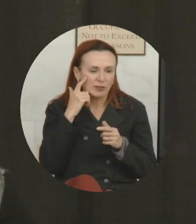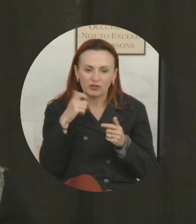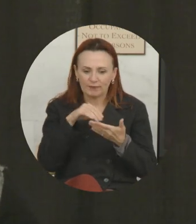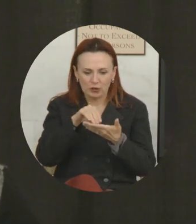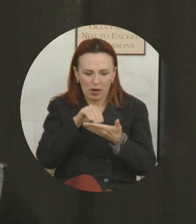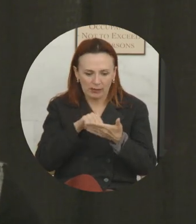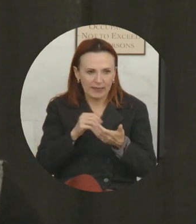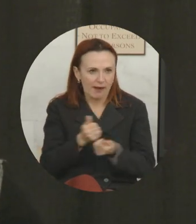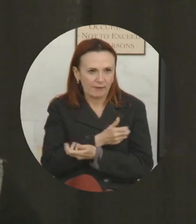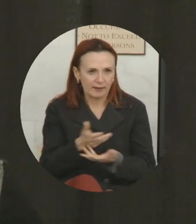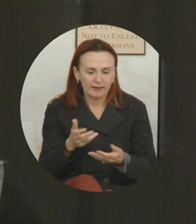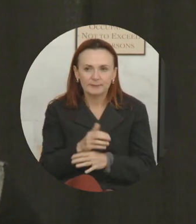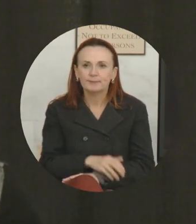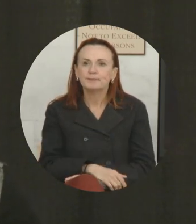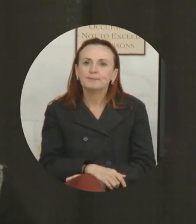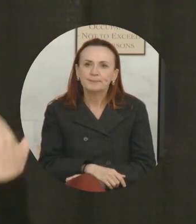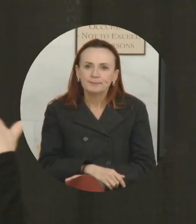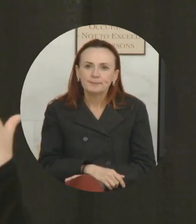And